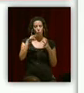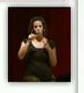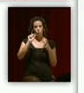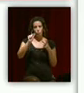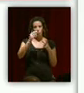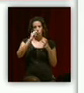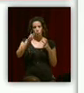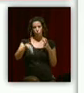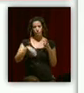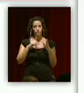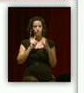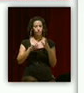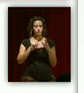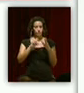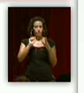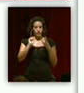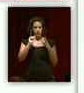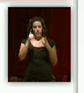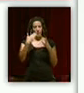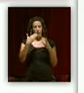iBuildUp.com, Andromo.com,